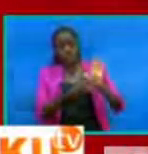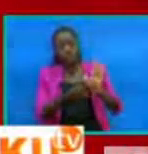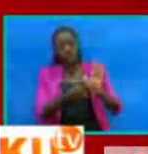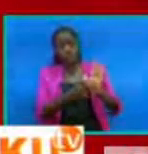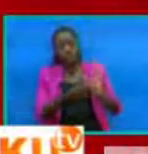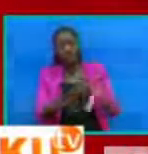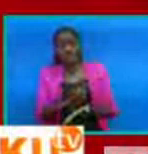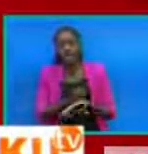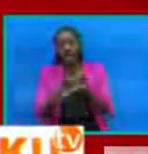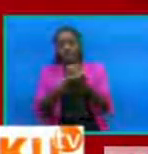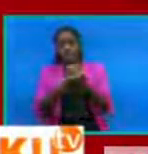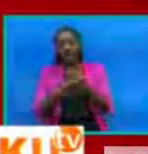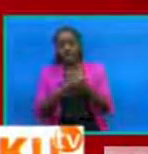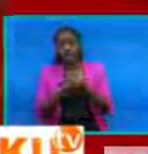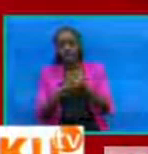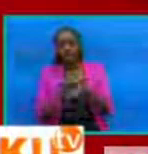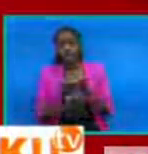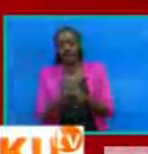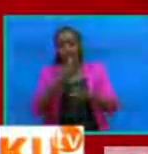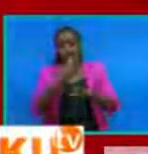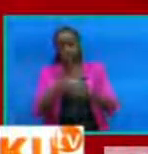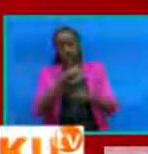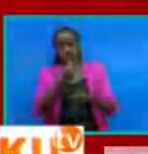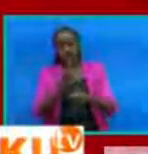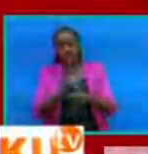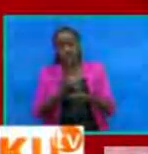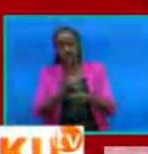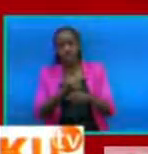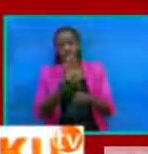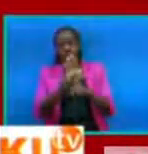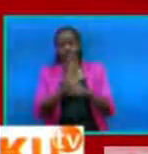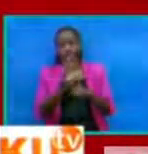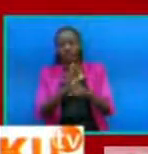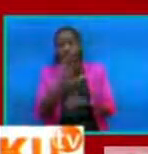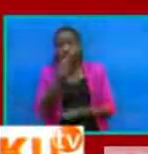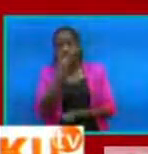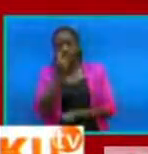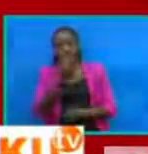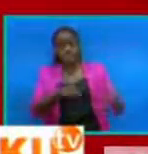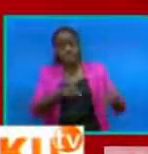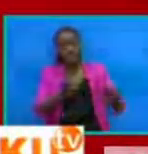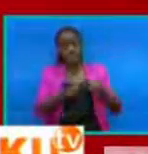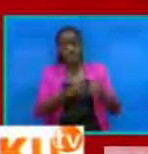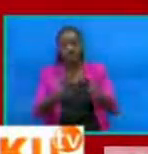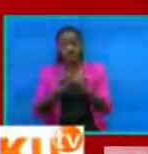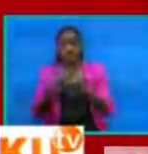boosting performance, while we can do much better without them or with minimal